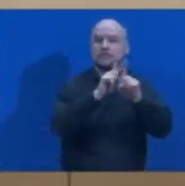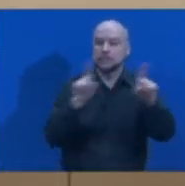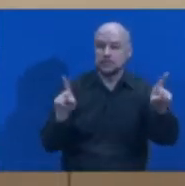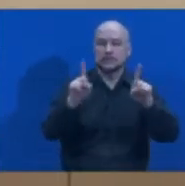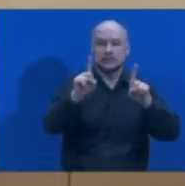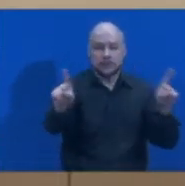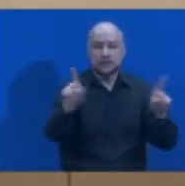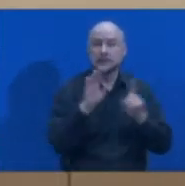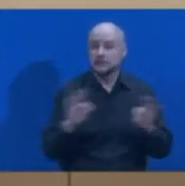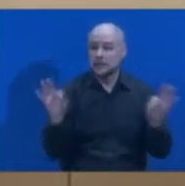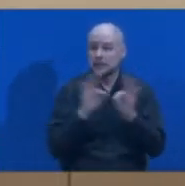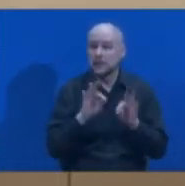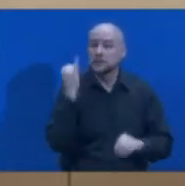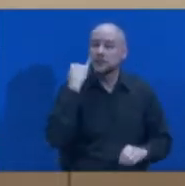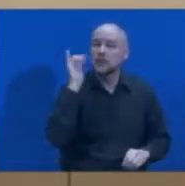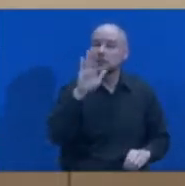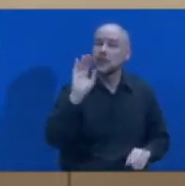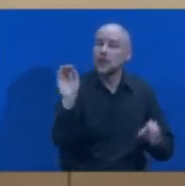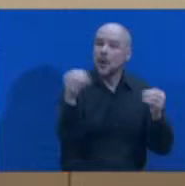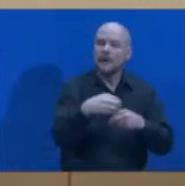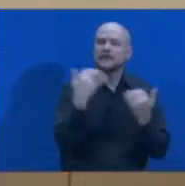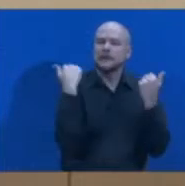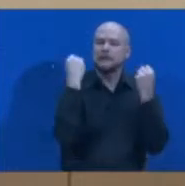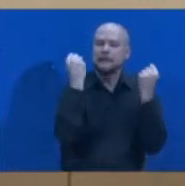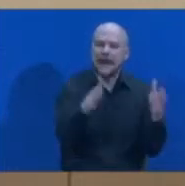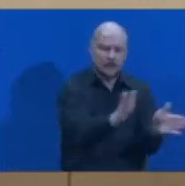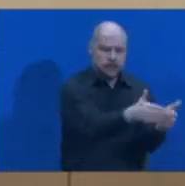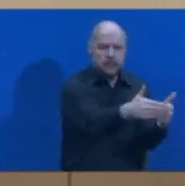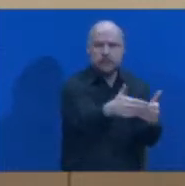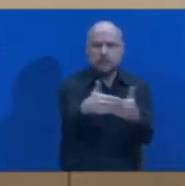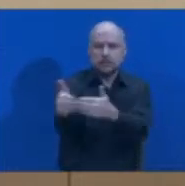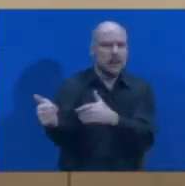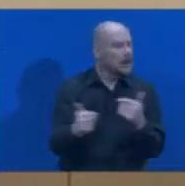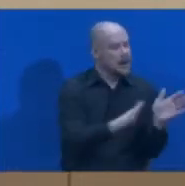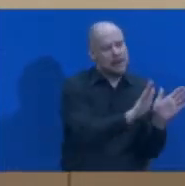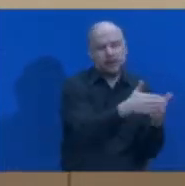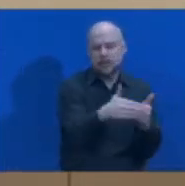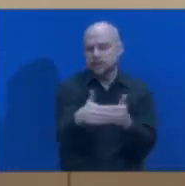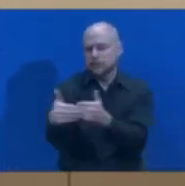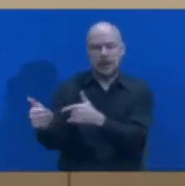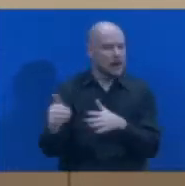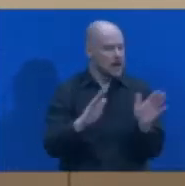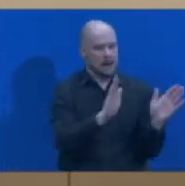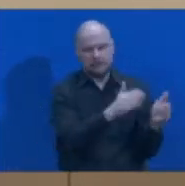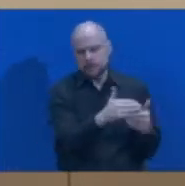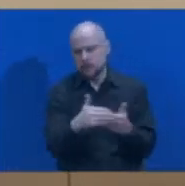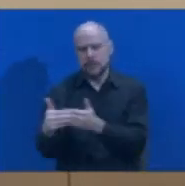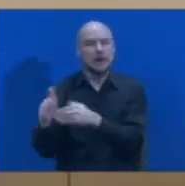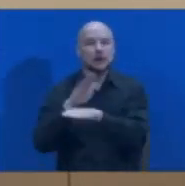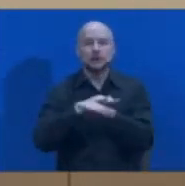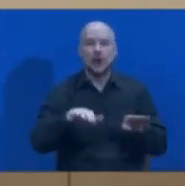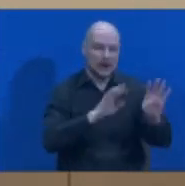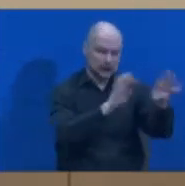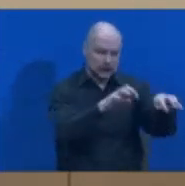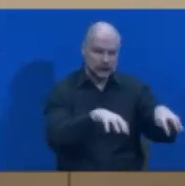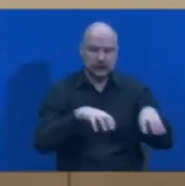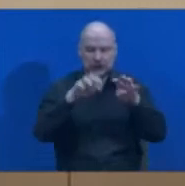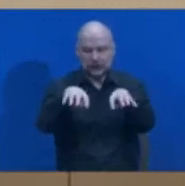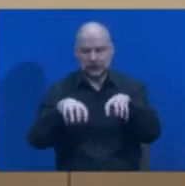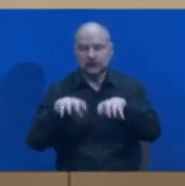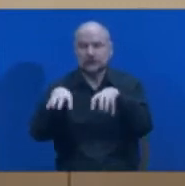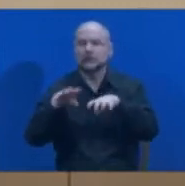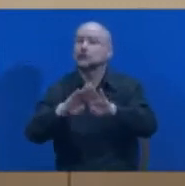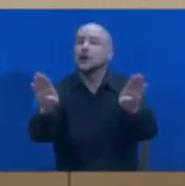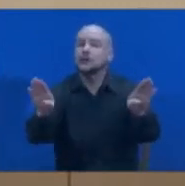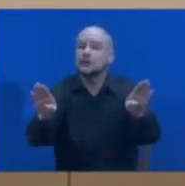an office that has a large number of cubicles, you need to make sure that you're not filling every cubicle if it puts people within 6 feet of each